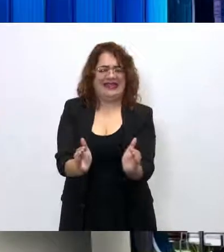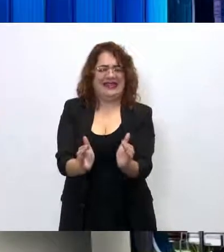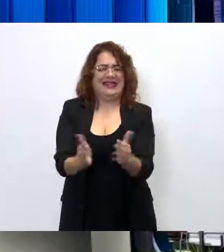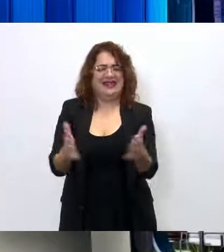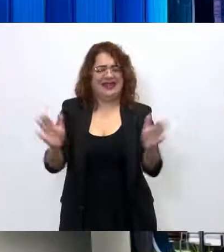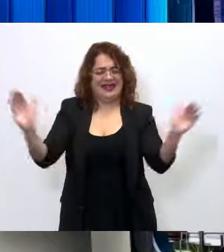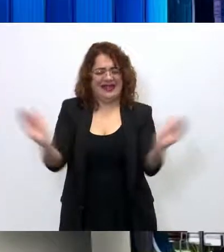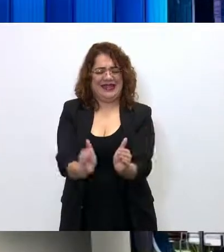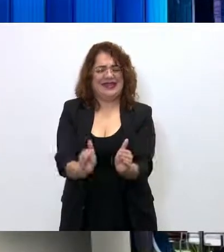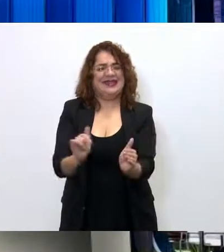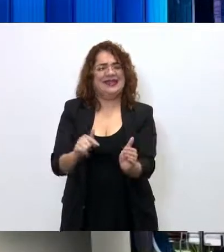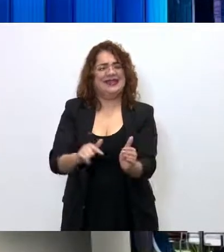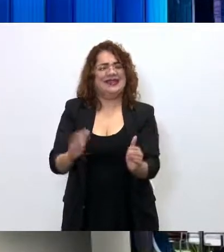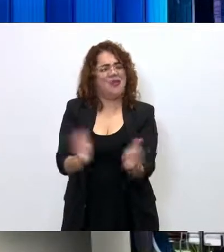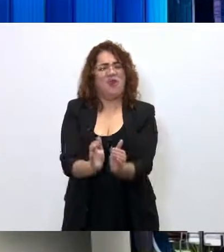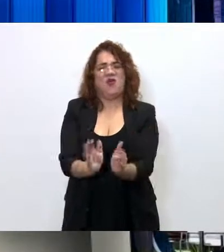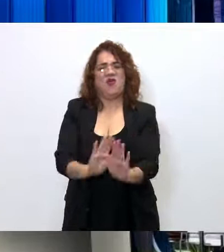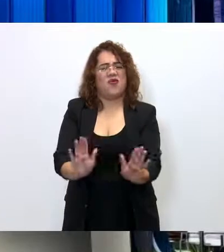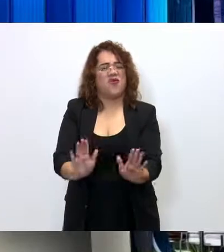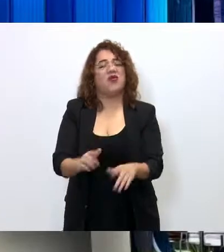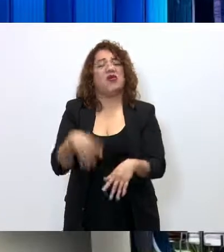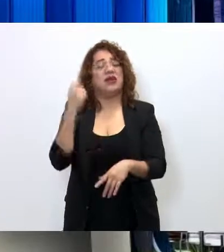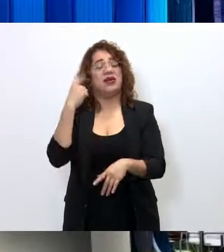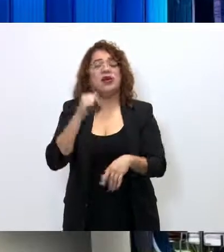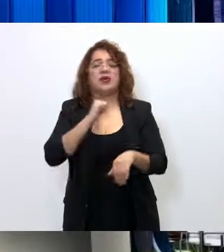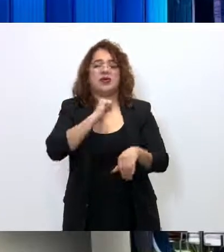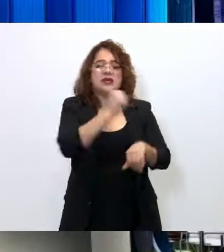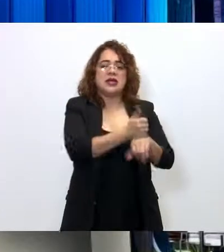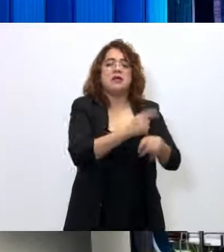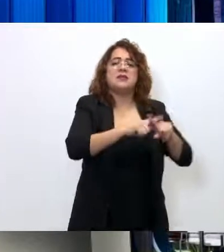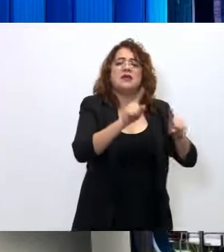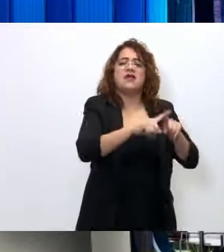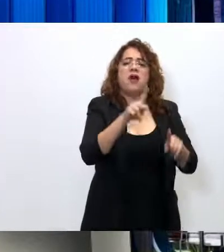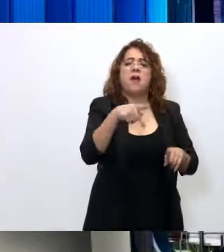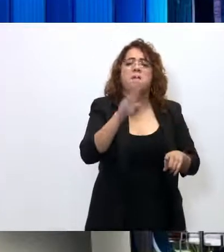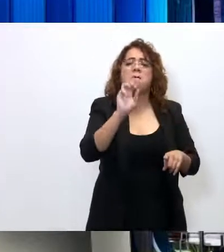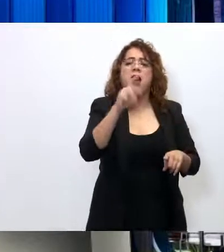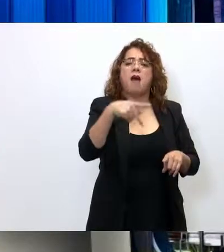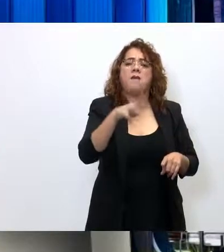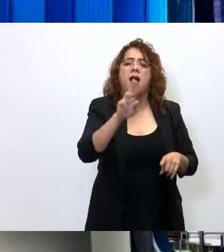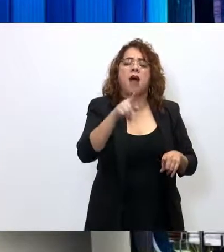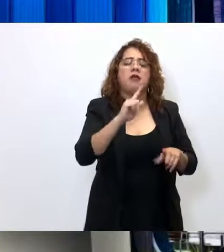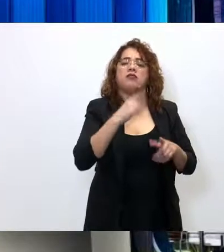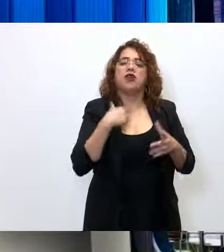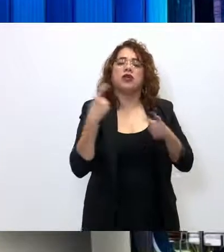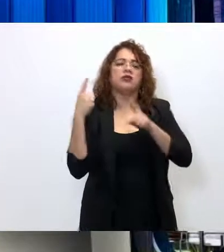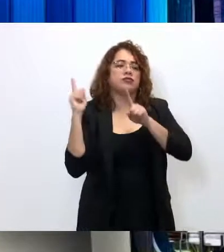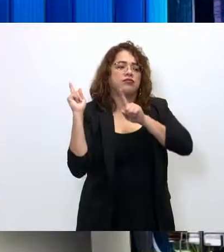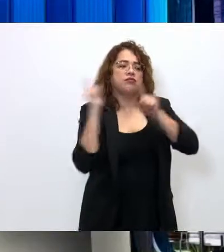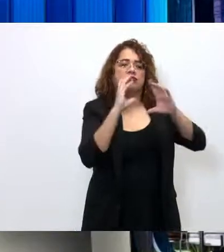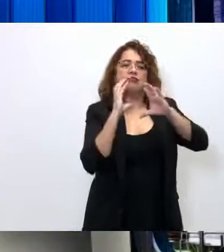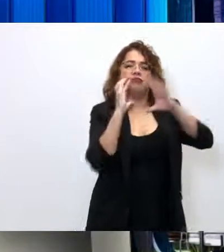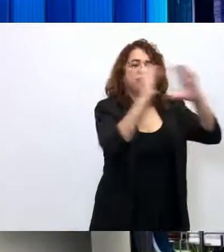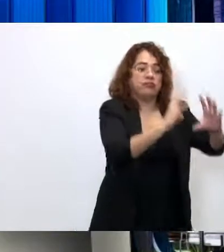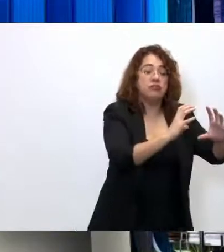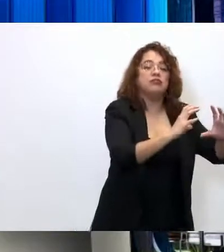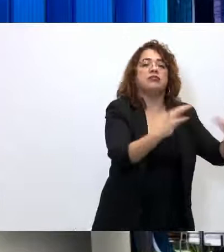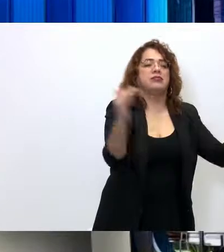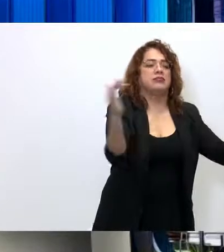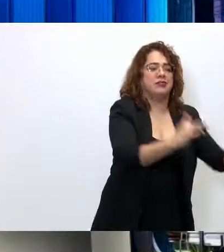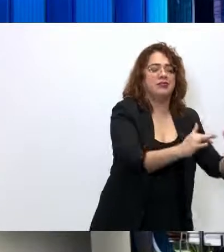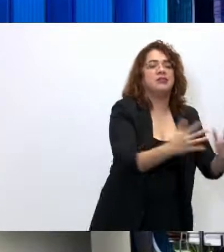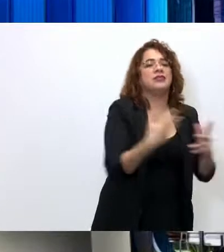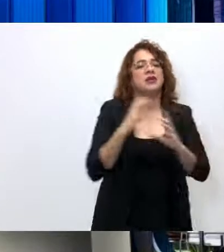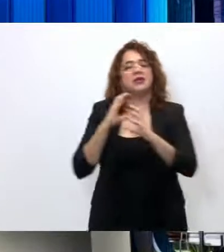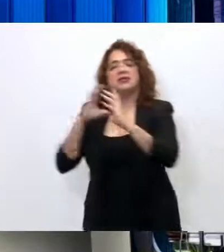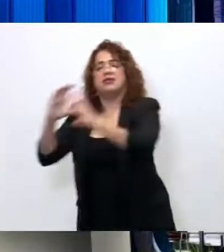to any of our pop-ups in different communities to make sure that you can receive your vaccine. It is our shared responsibility for the health and wellness of